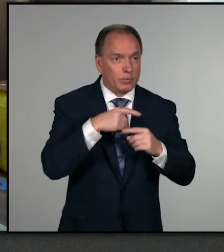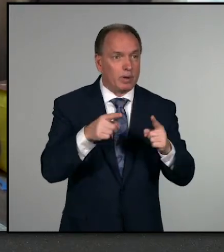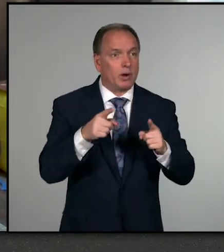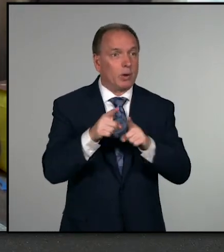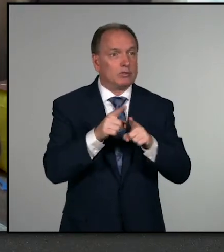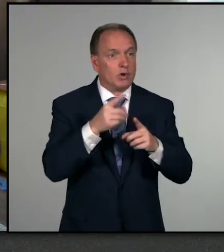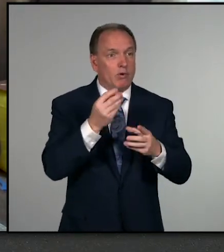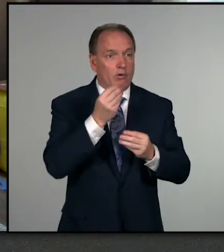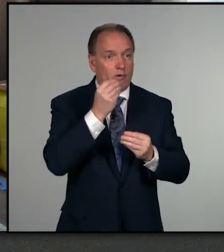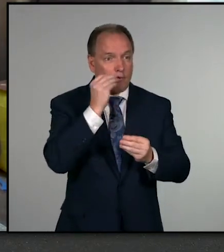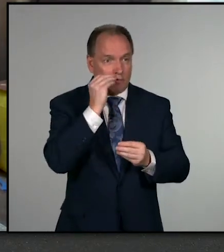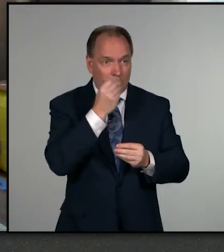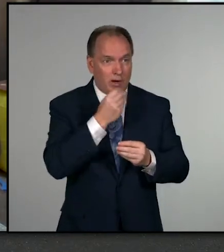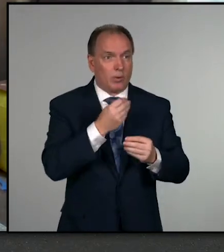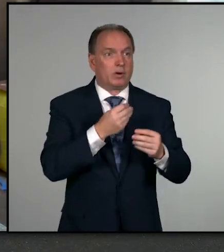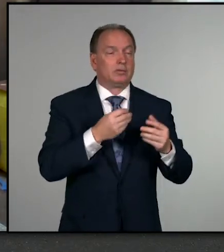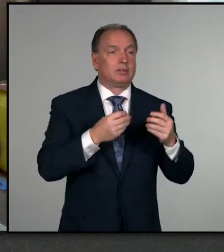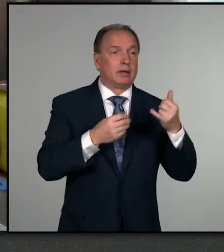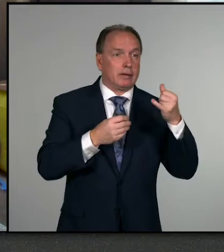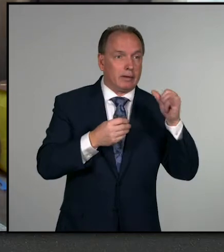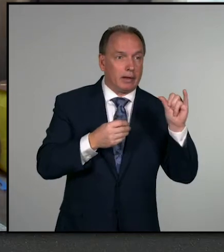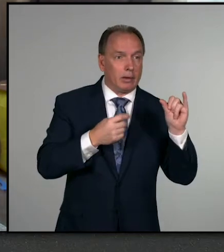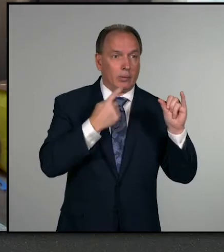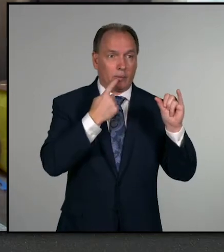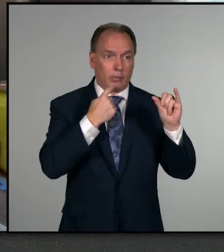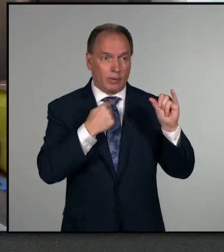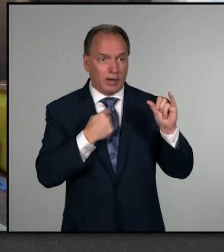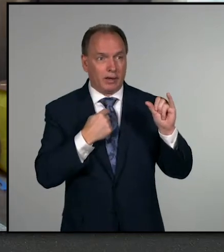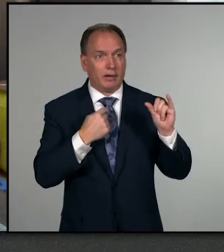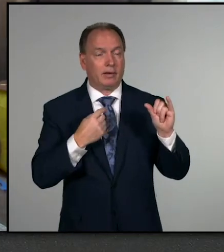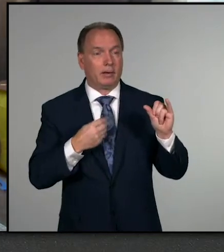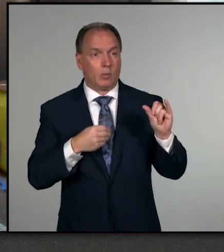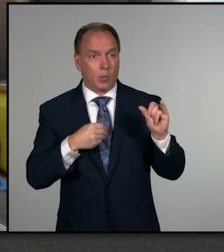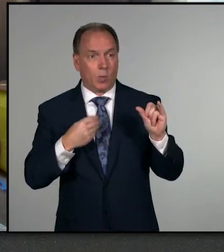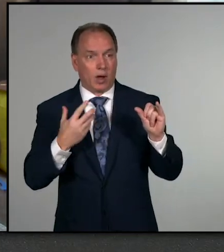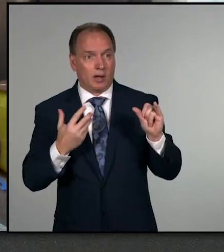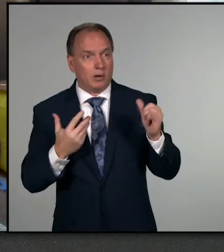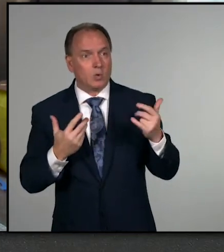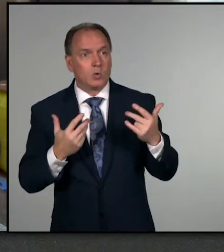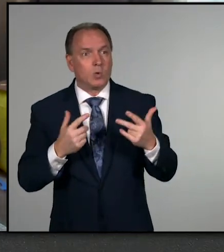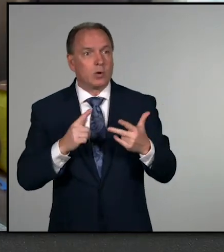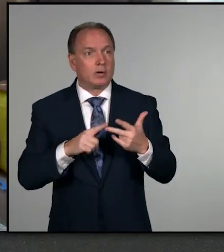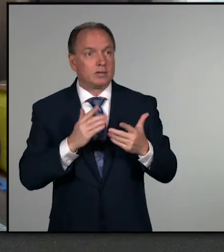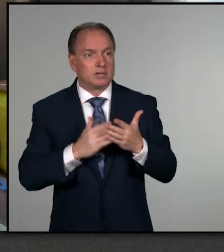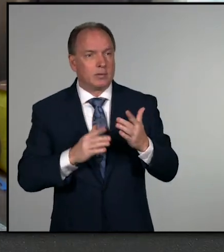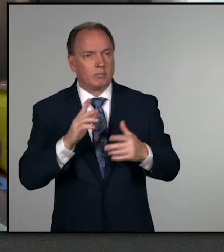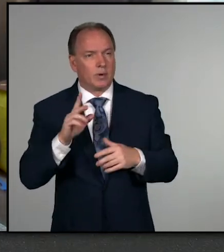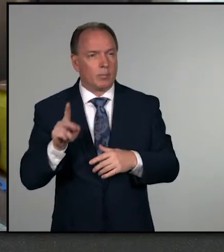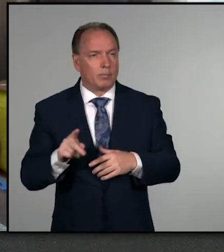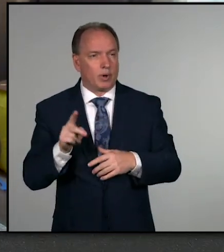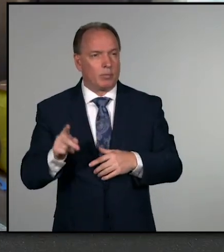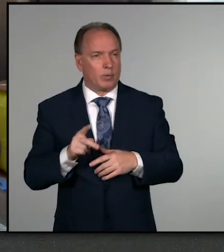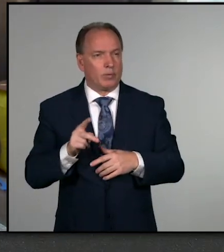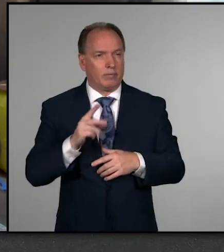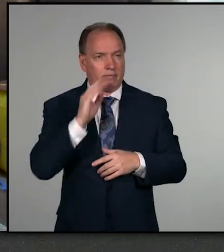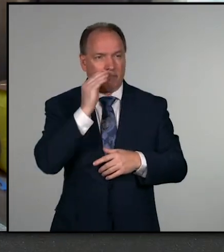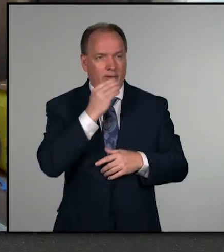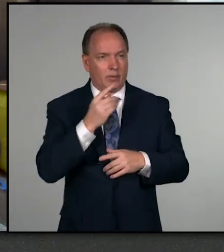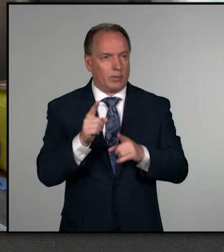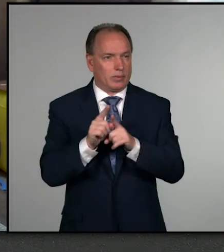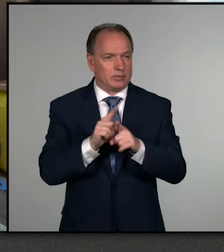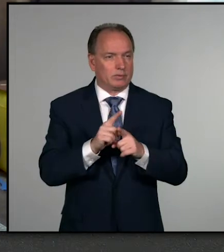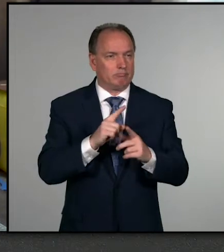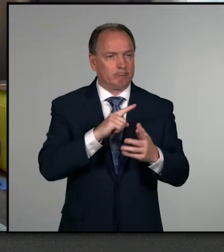flower garden. She has yellow flowers, red flowers, and white flowers, and even some purple African violets.